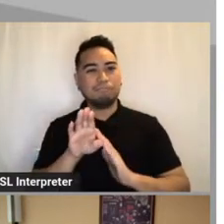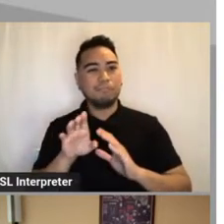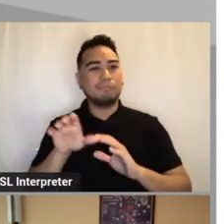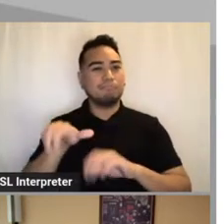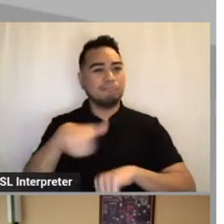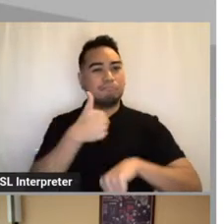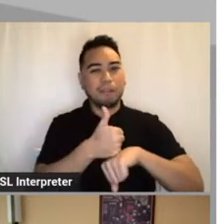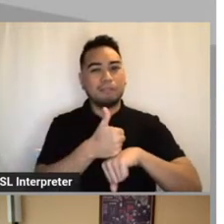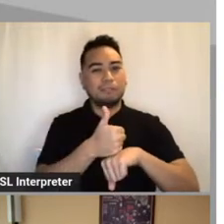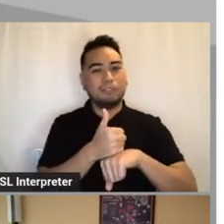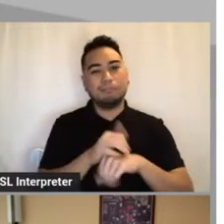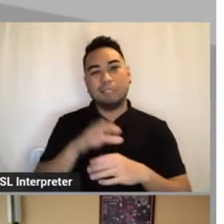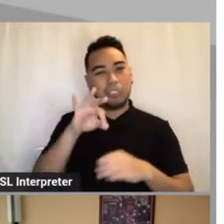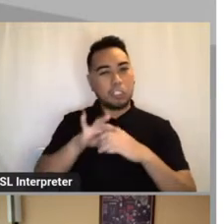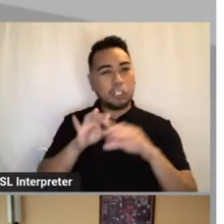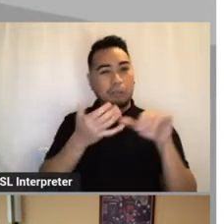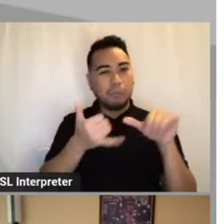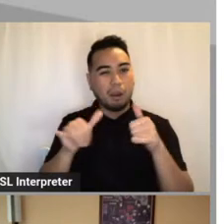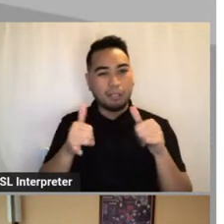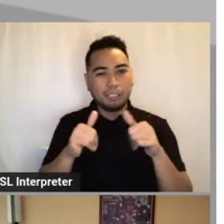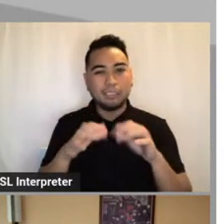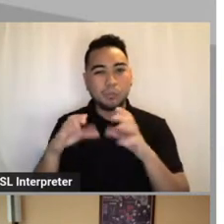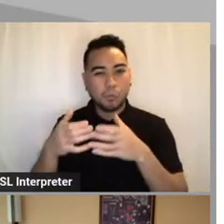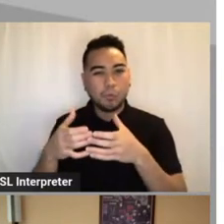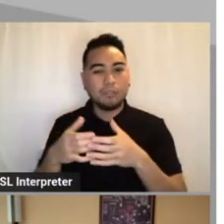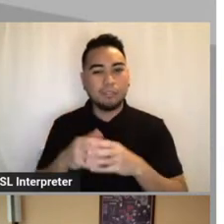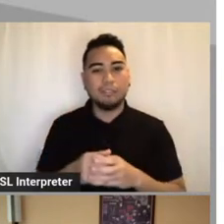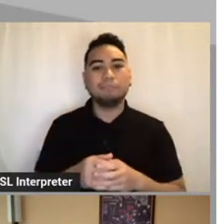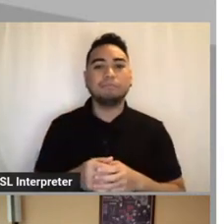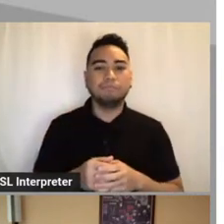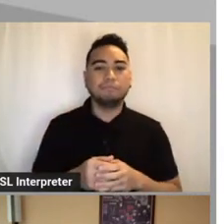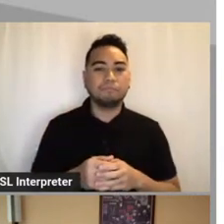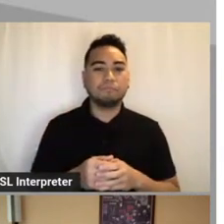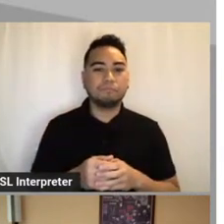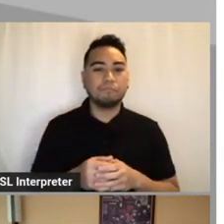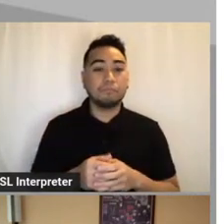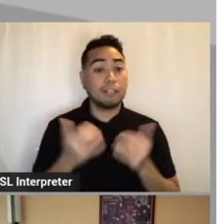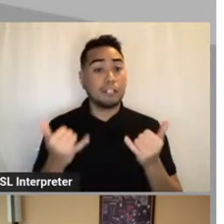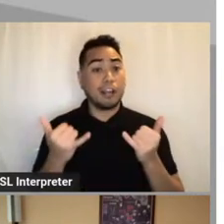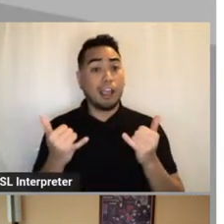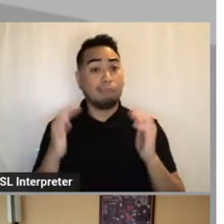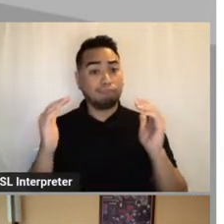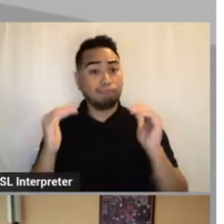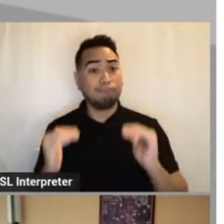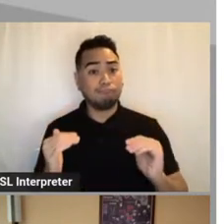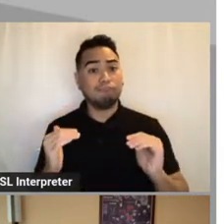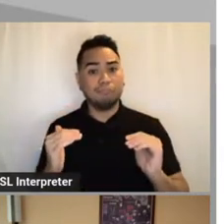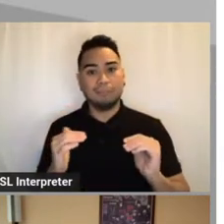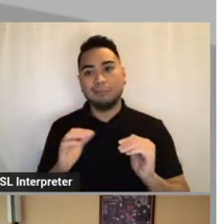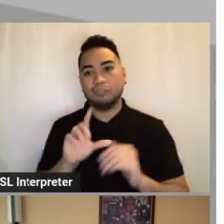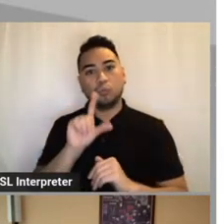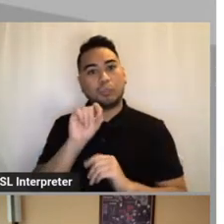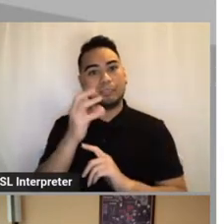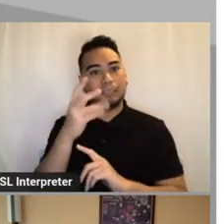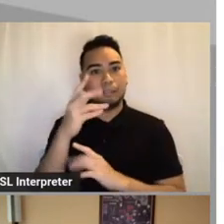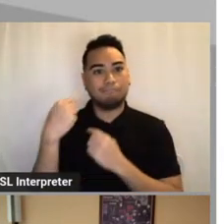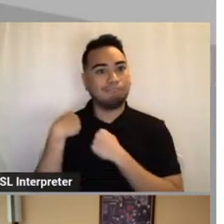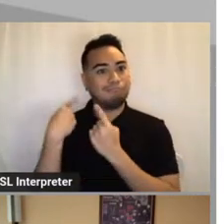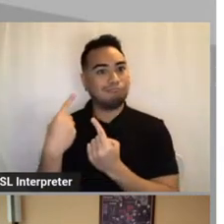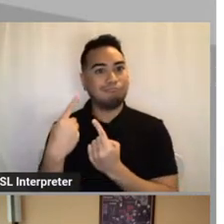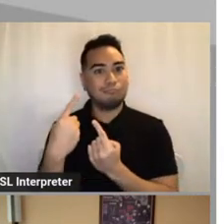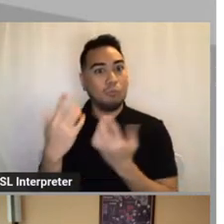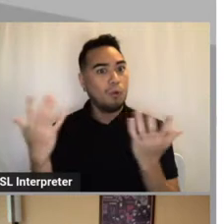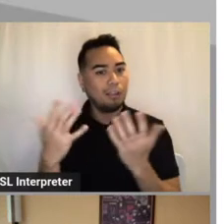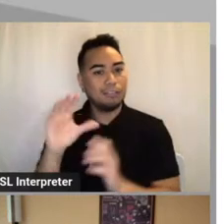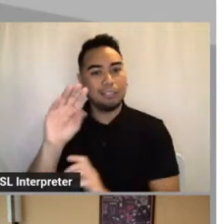a Republican sweep of Congress at that time. And now, since 2016, MAGA,